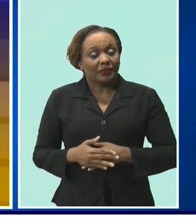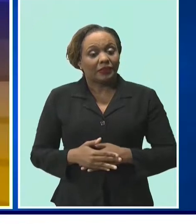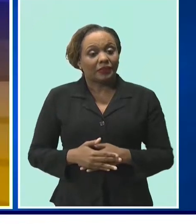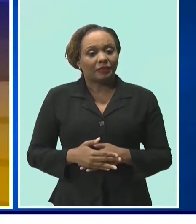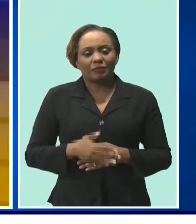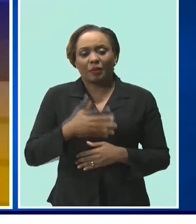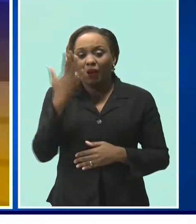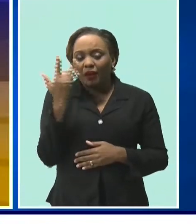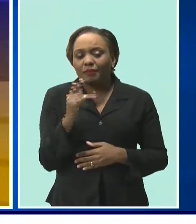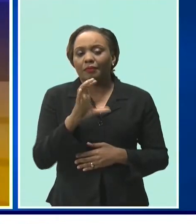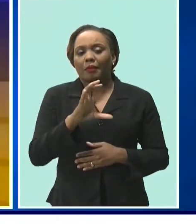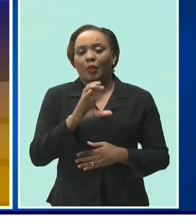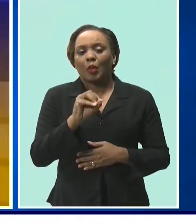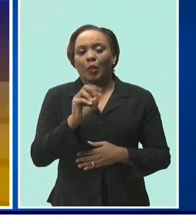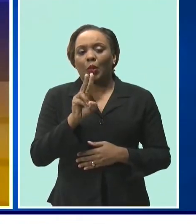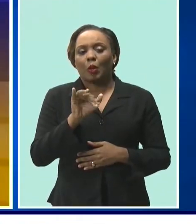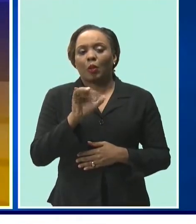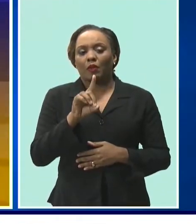basically cancellation of